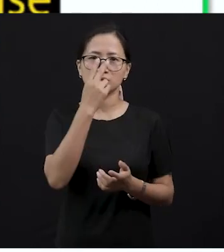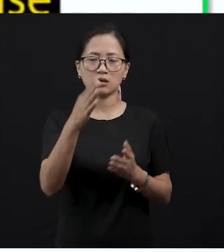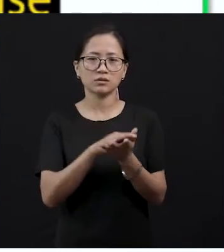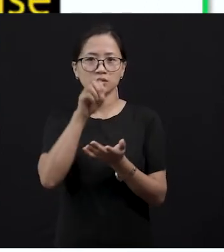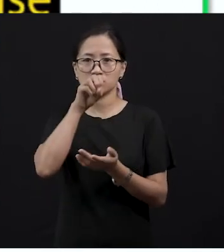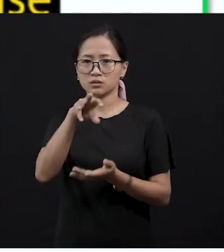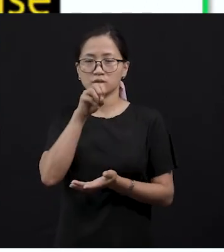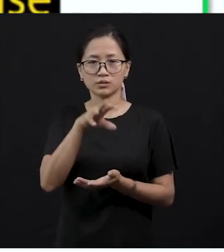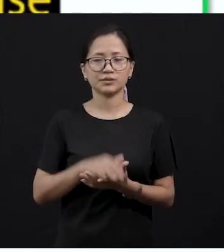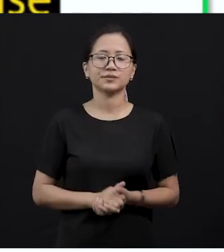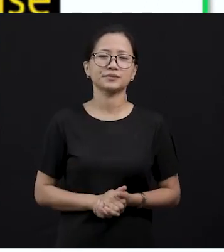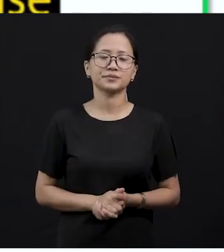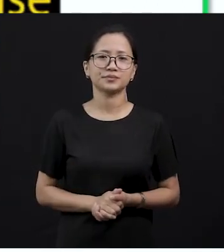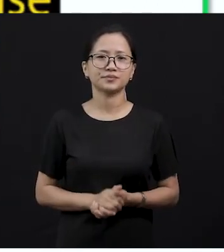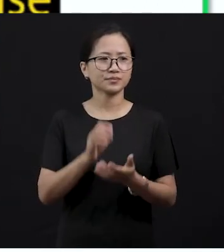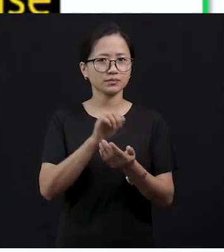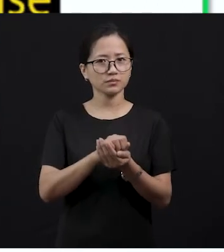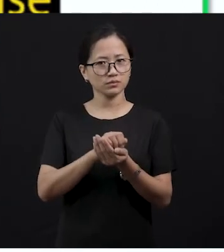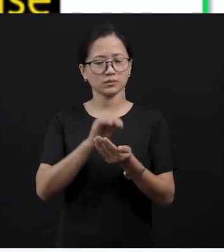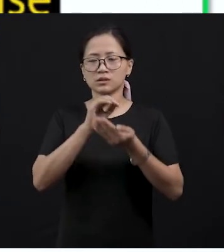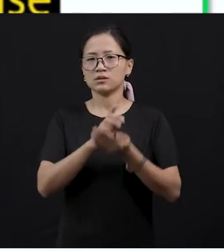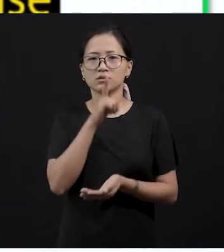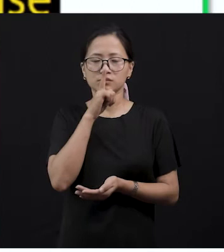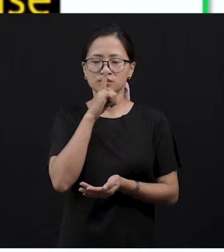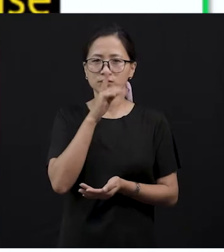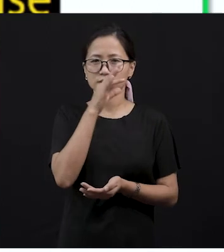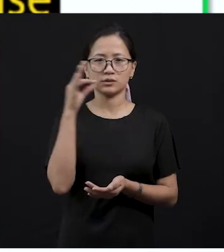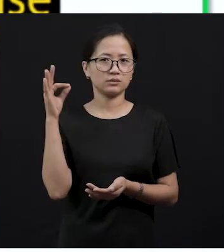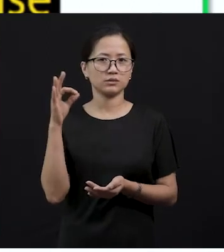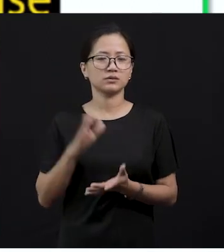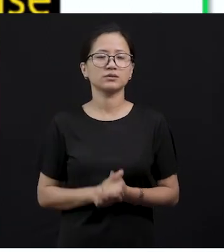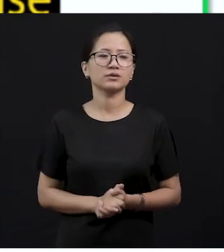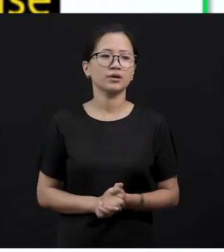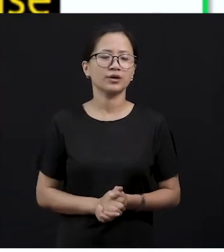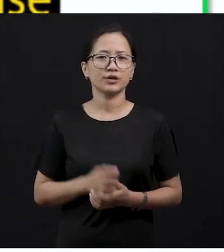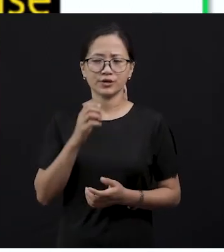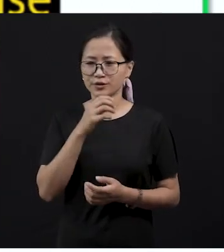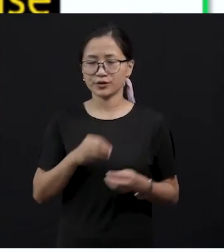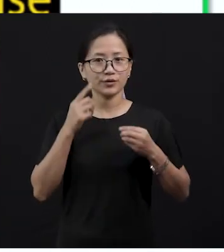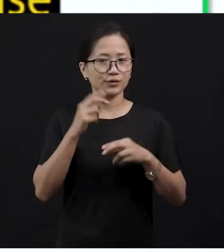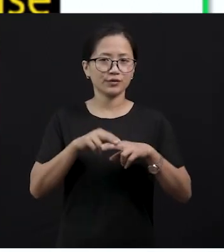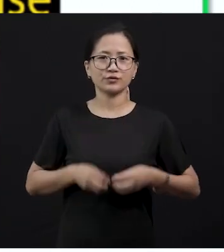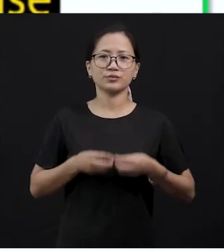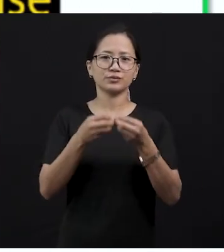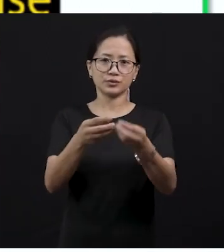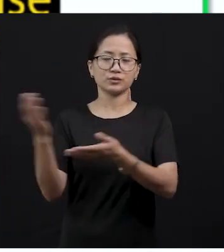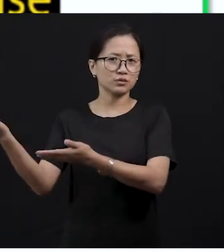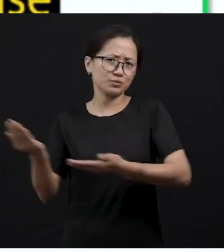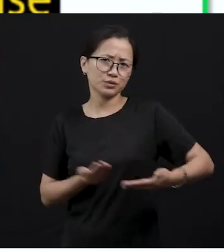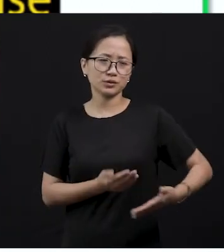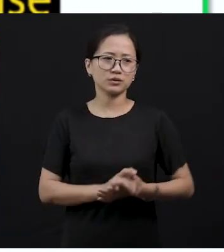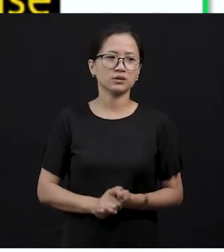at a dog. Okay, it is keeping quiet. Now, once you bring fresh meat near it, they'll